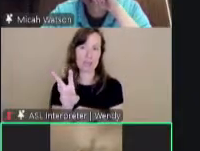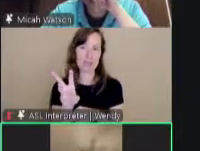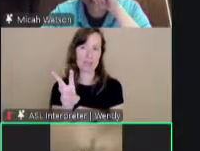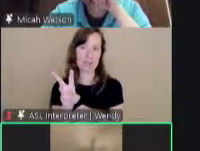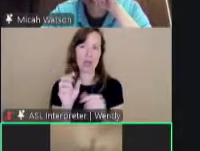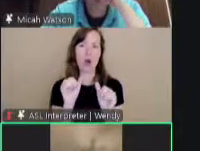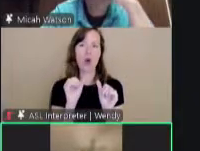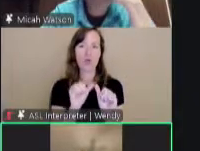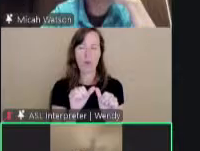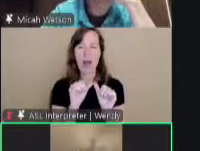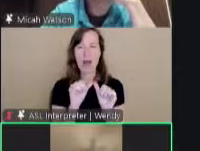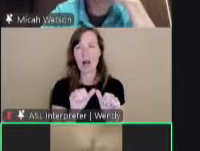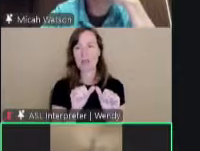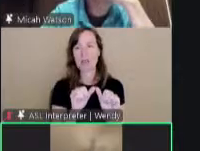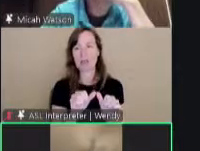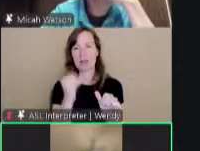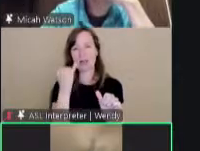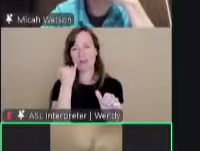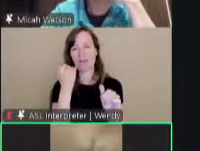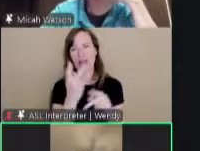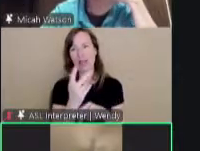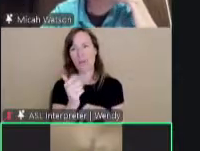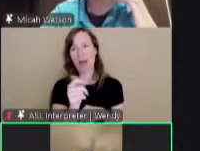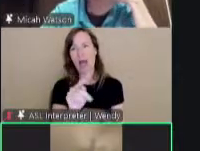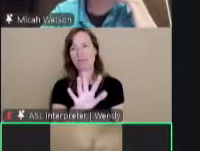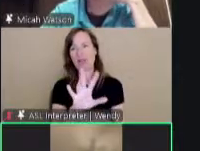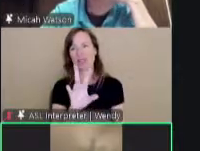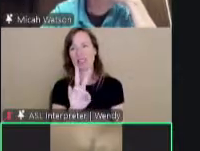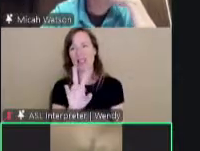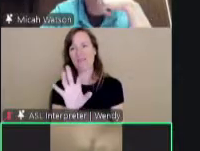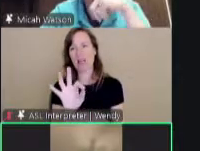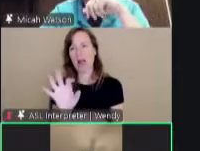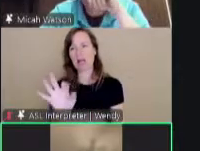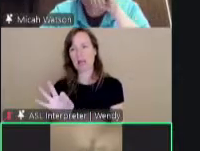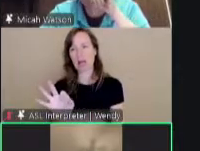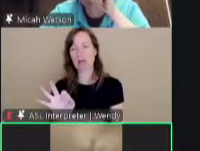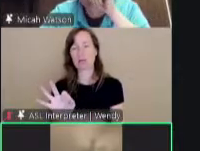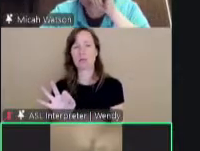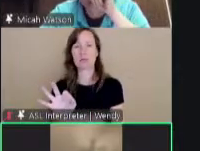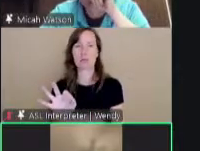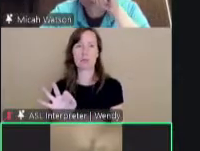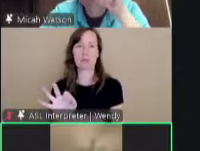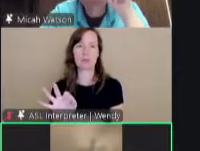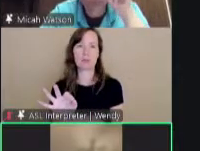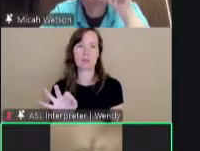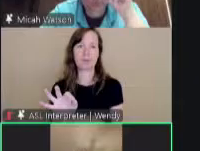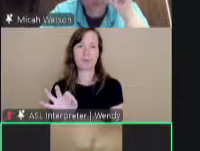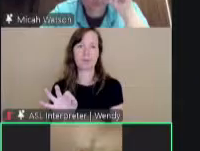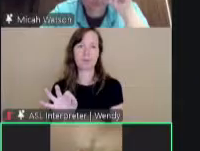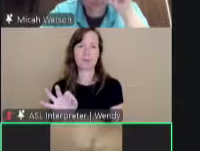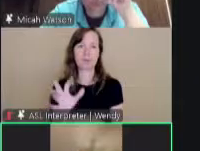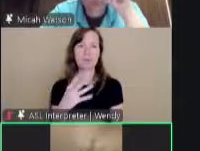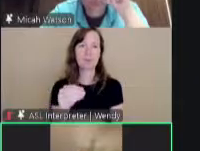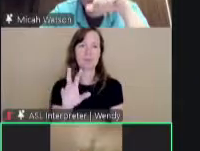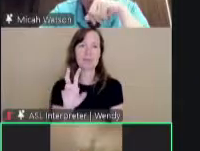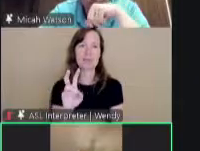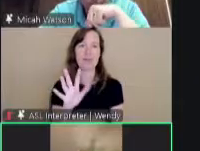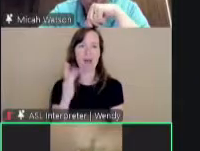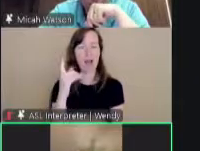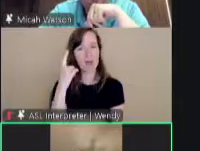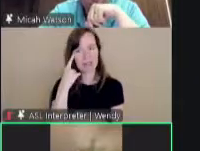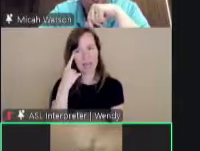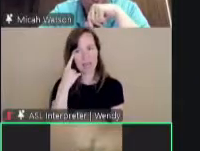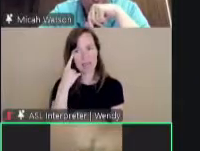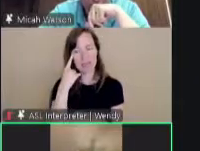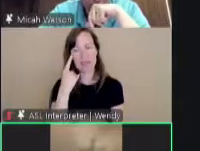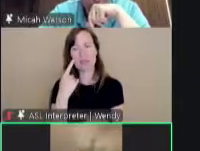remaining constant, if we kept it at the 57.99 and the 75 cents, you